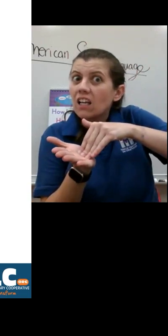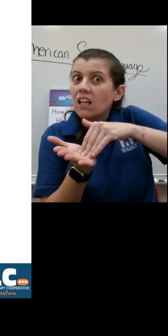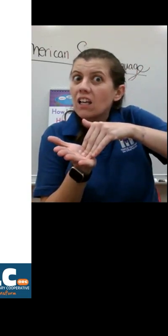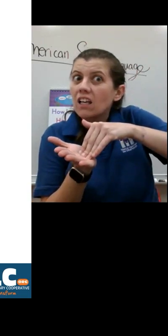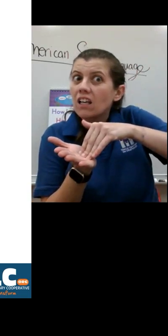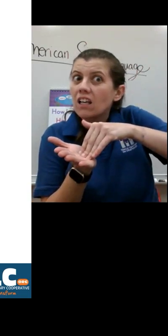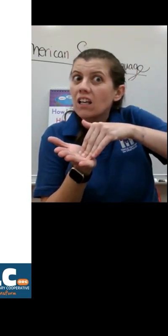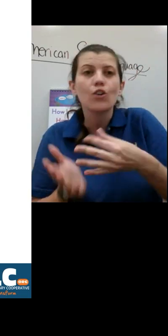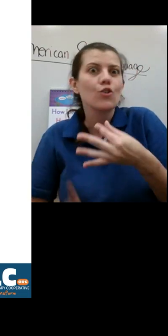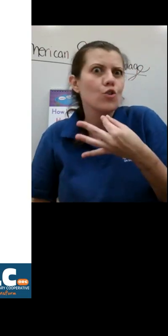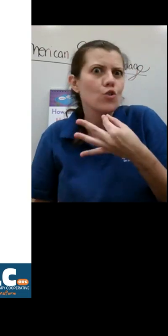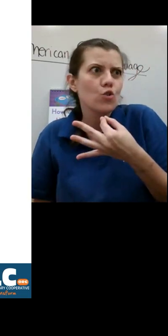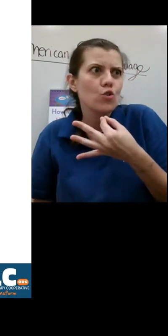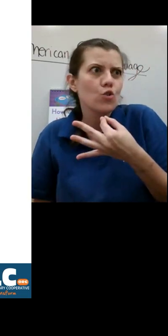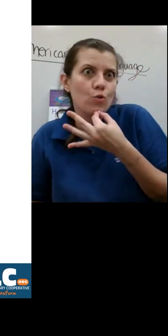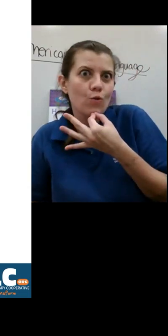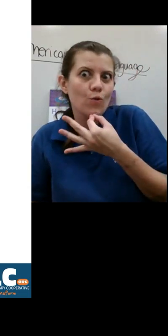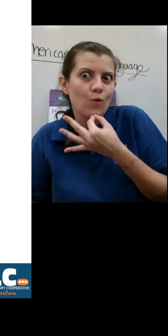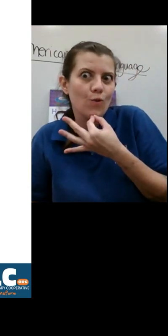again?